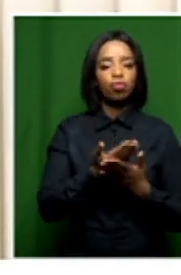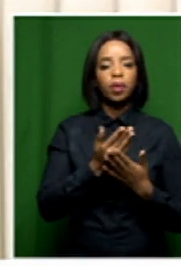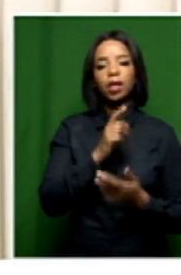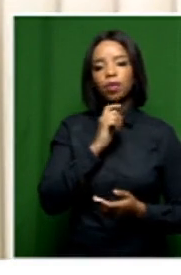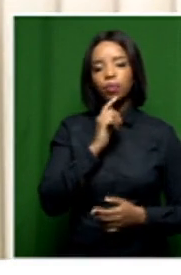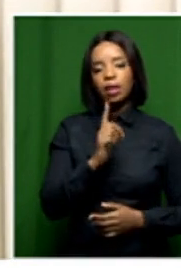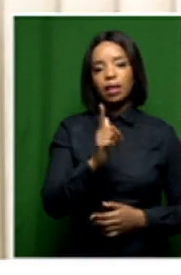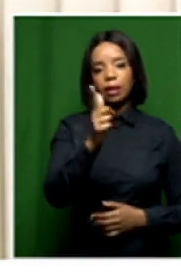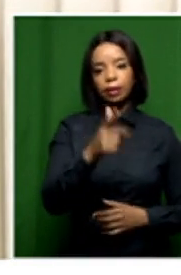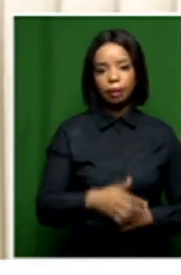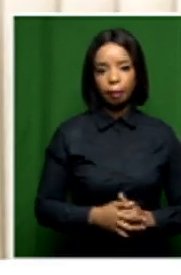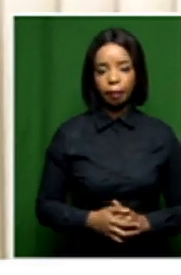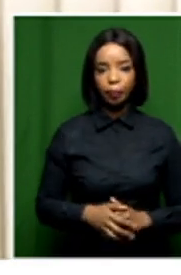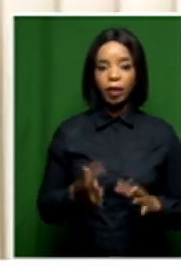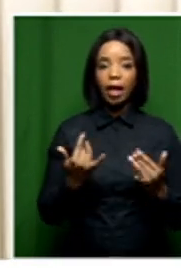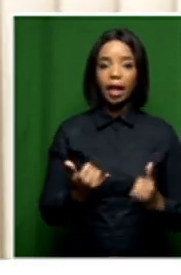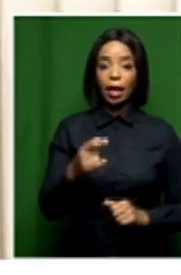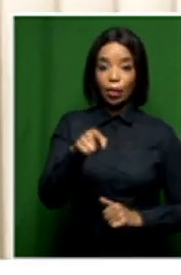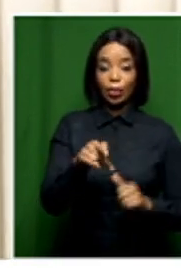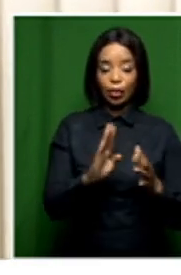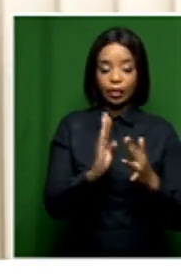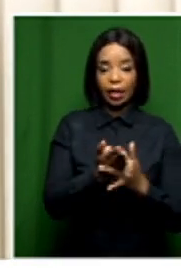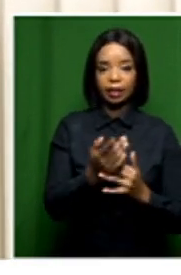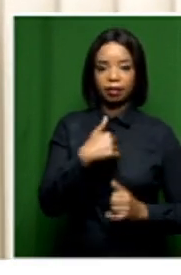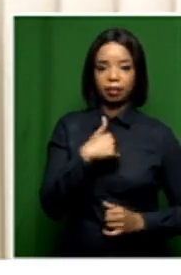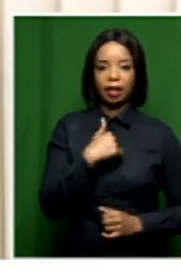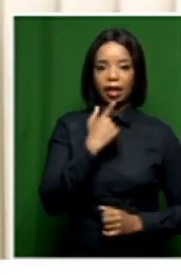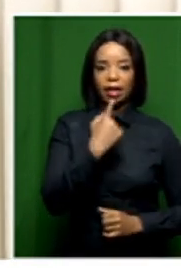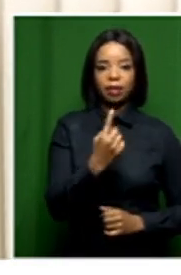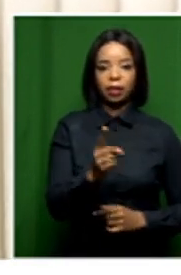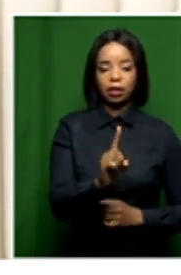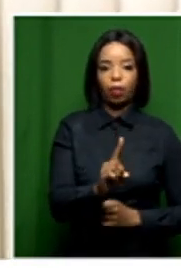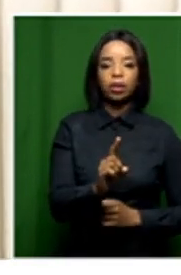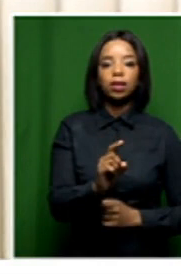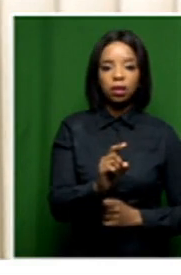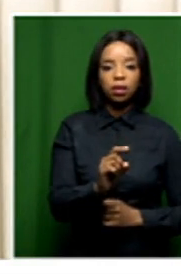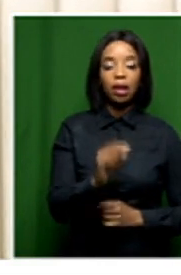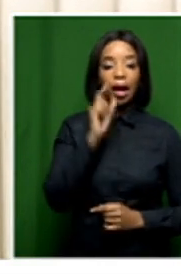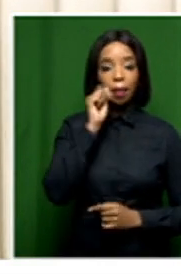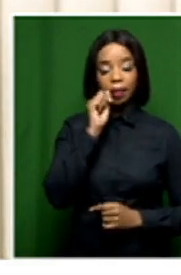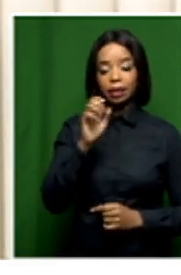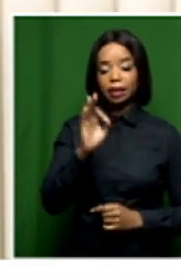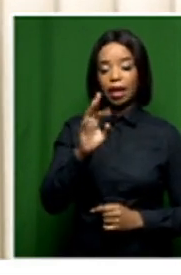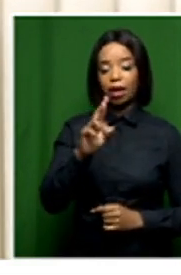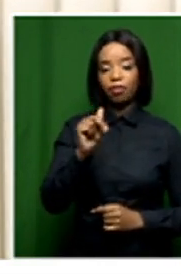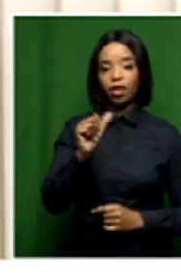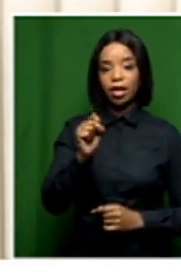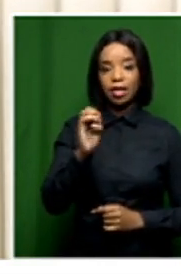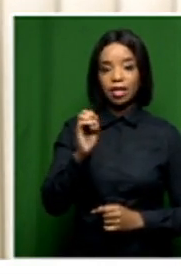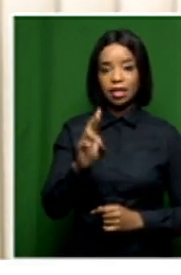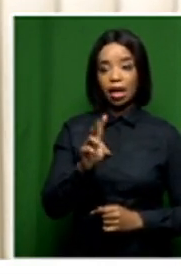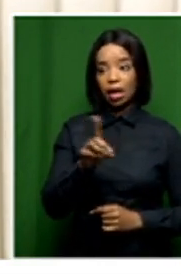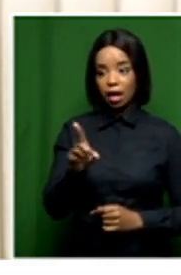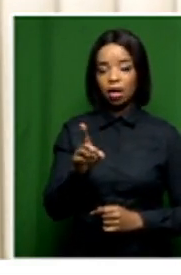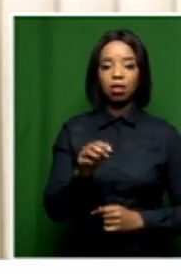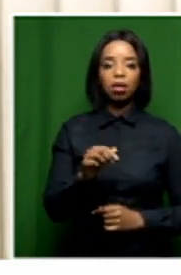to rest, and in this case, I would say Mr. Fraser's legal representatives and also him, and also maybe to